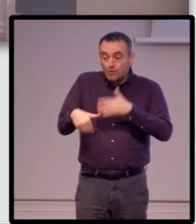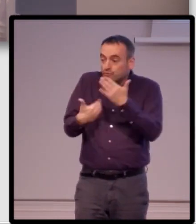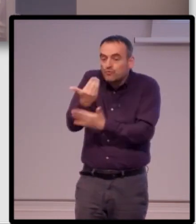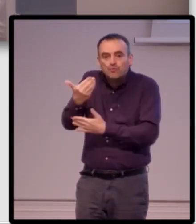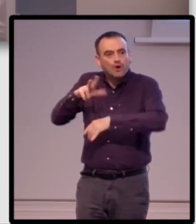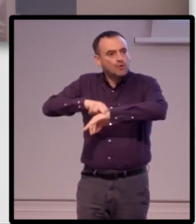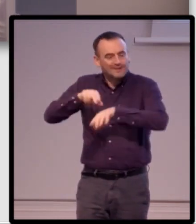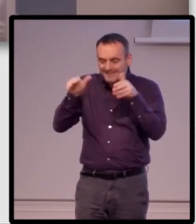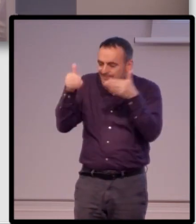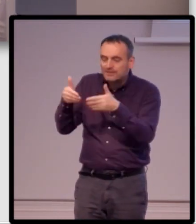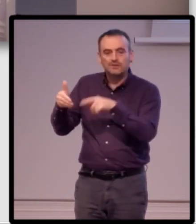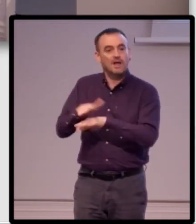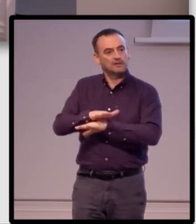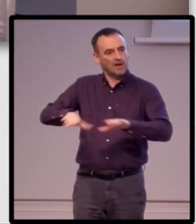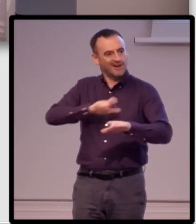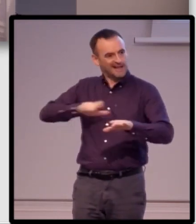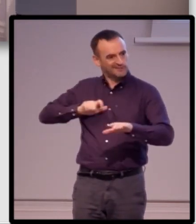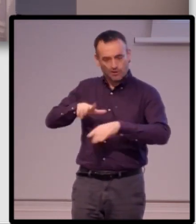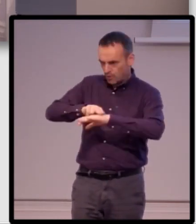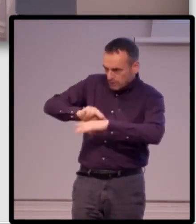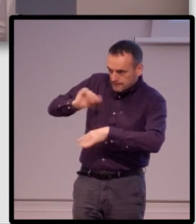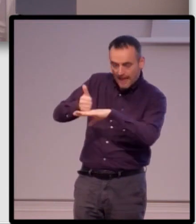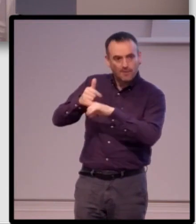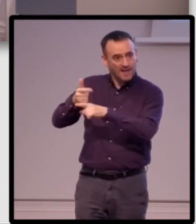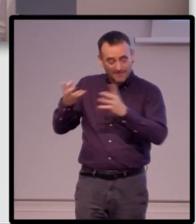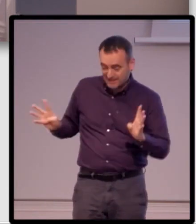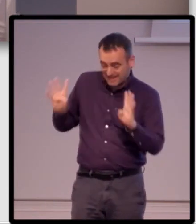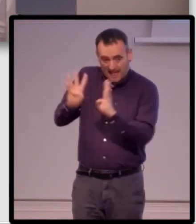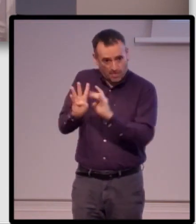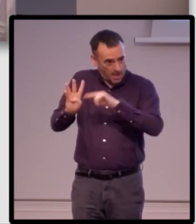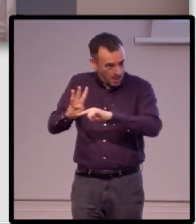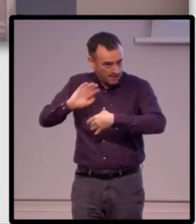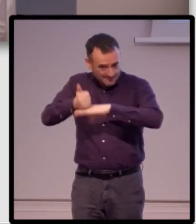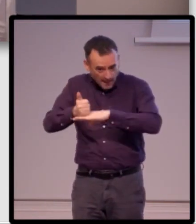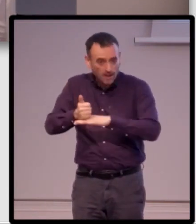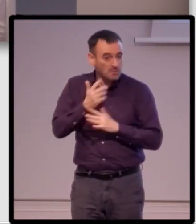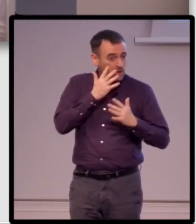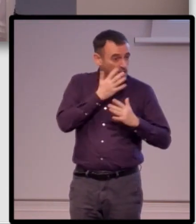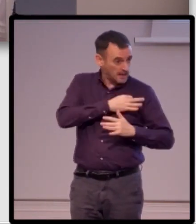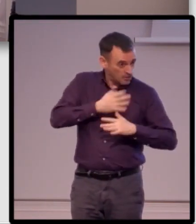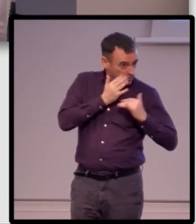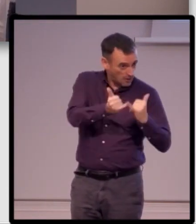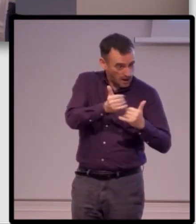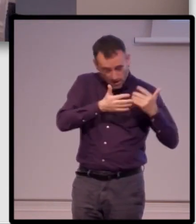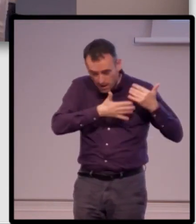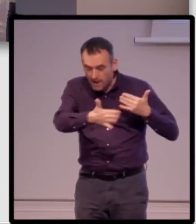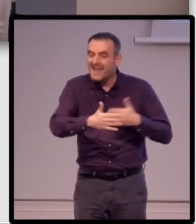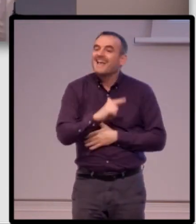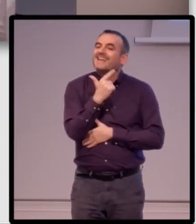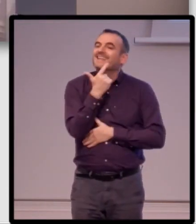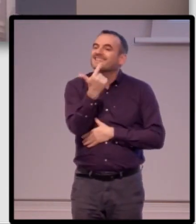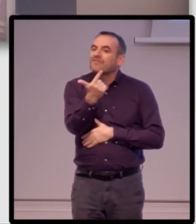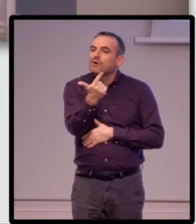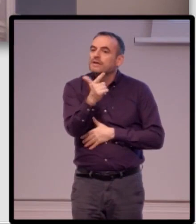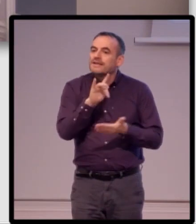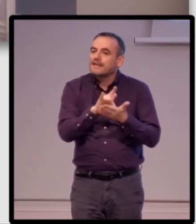they kind of get together to organise and run clinical trials in initially 7 centres around